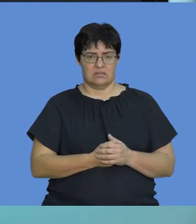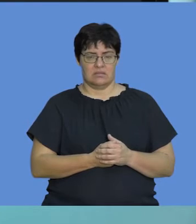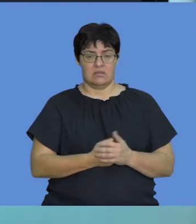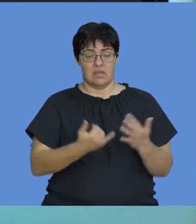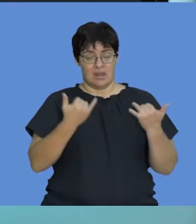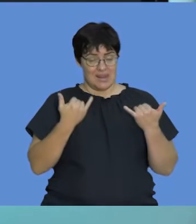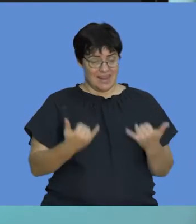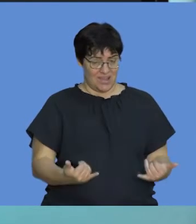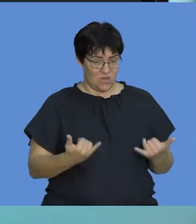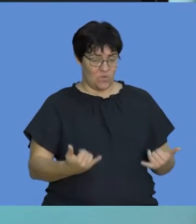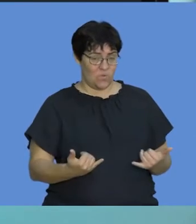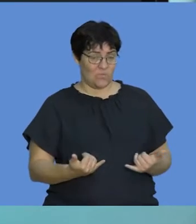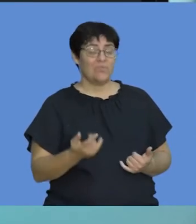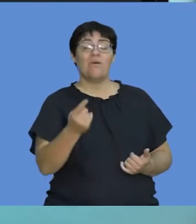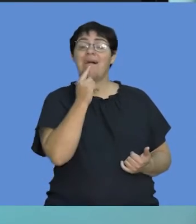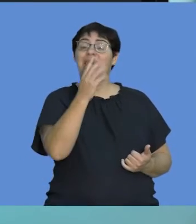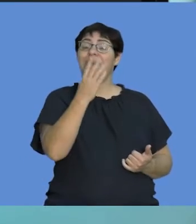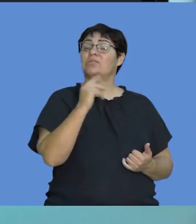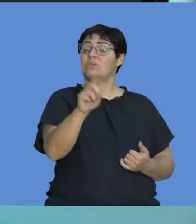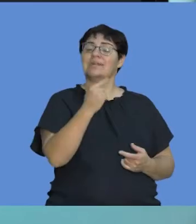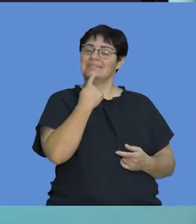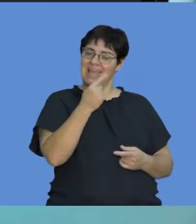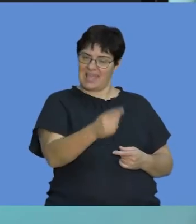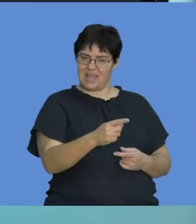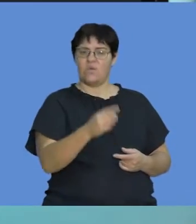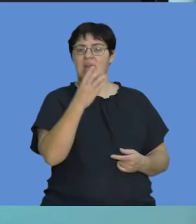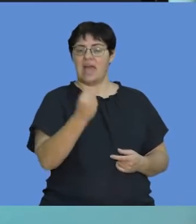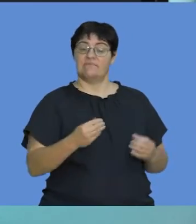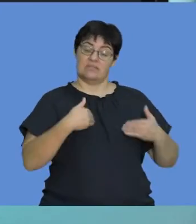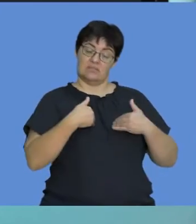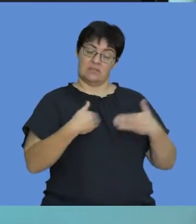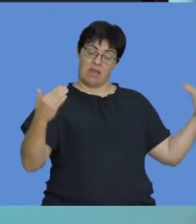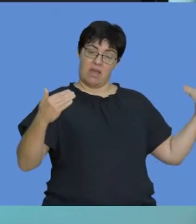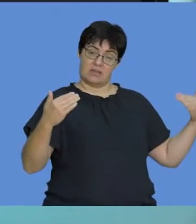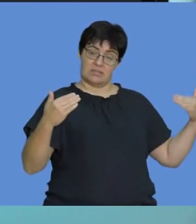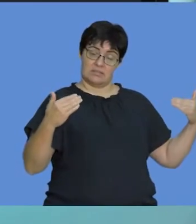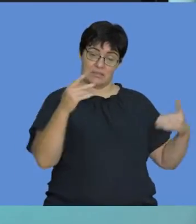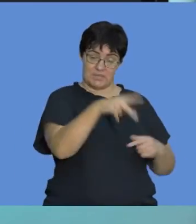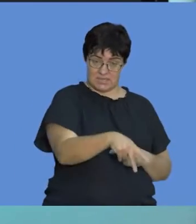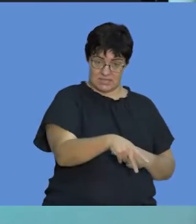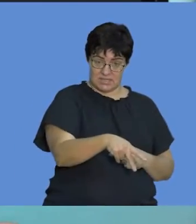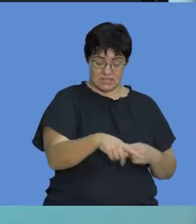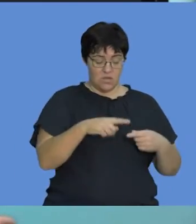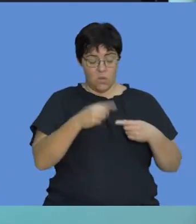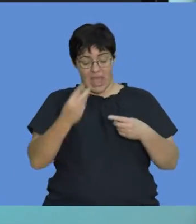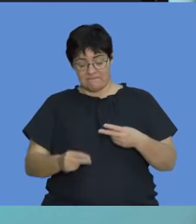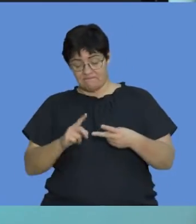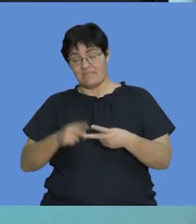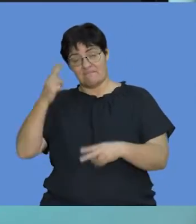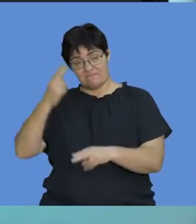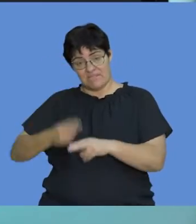here, often what they'll do is they'll say to you that you have an initial momentum, you have a final